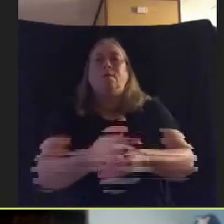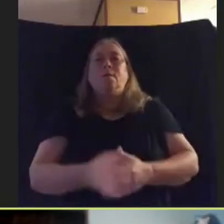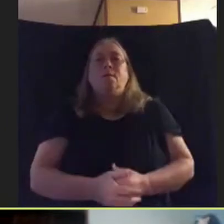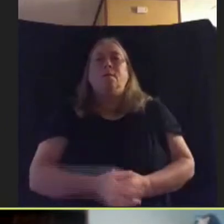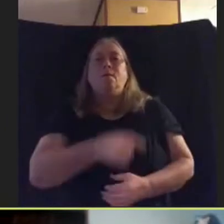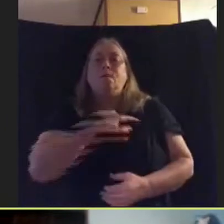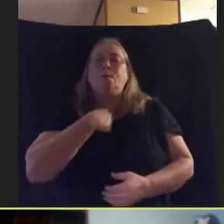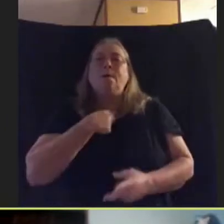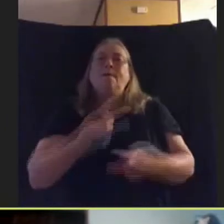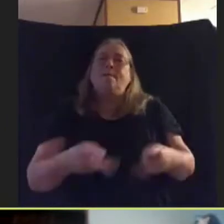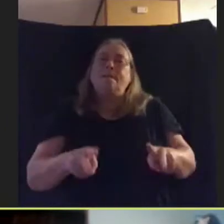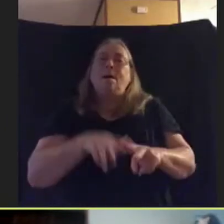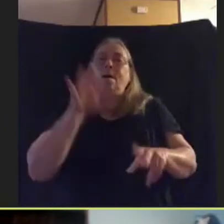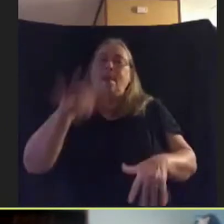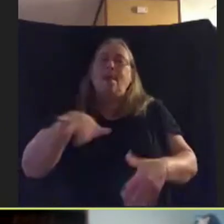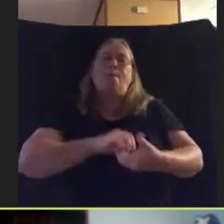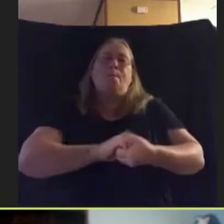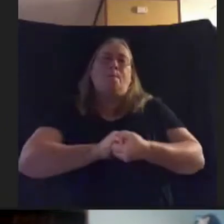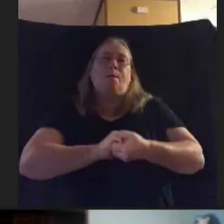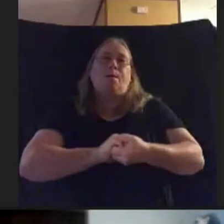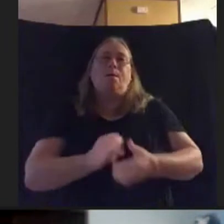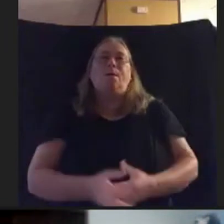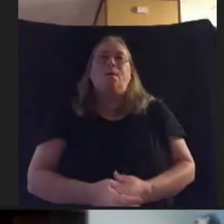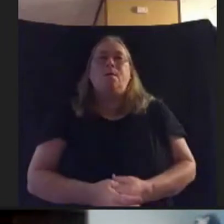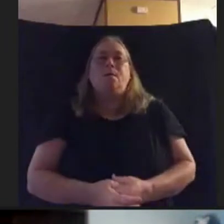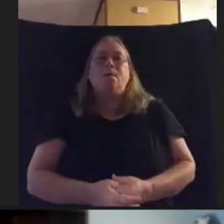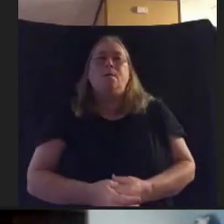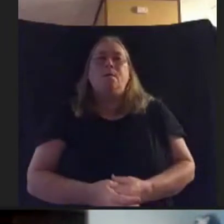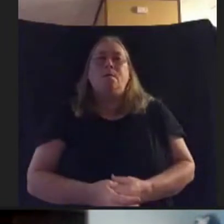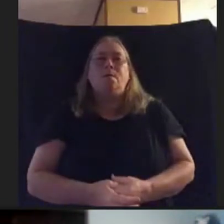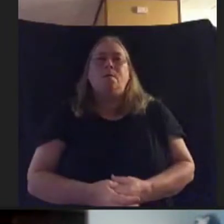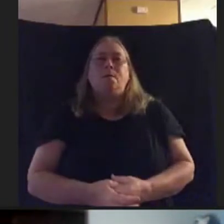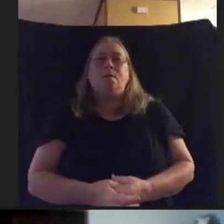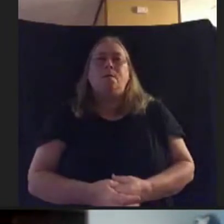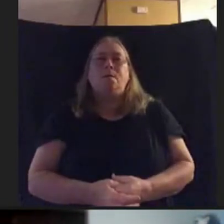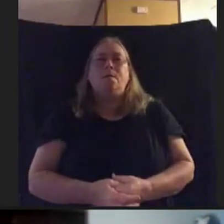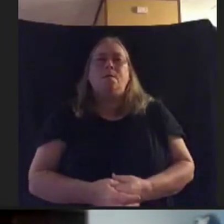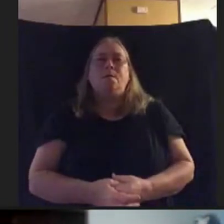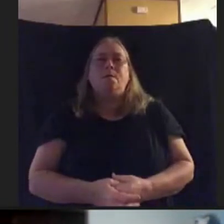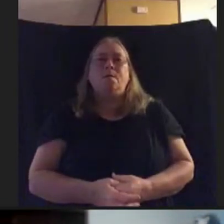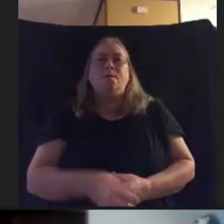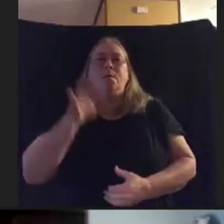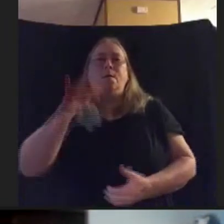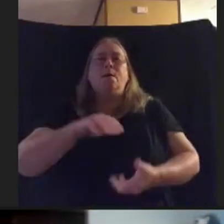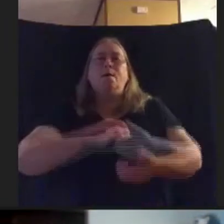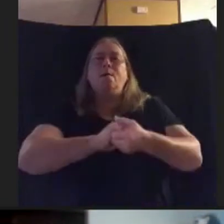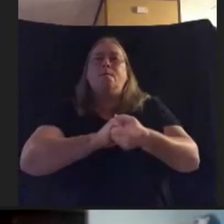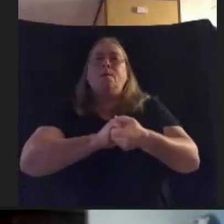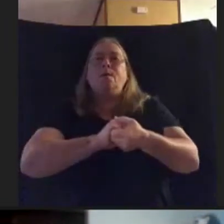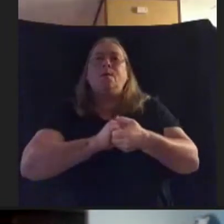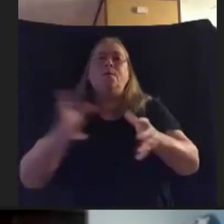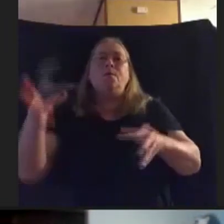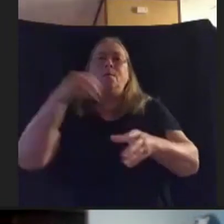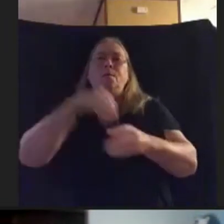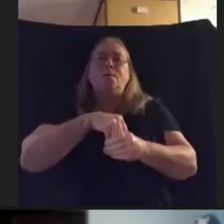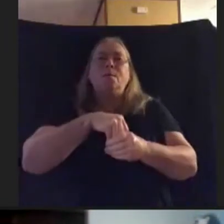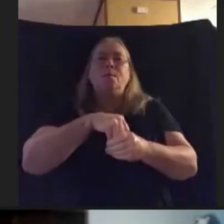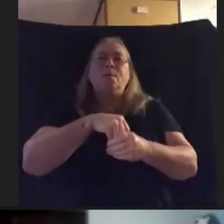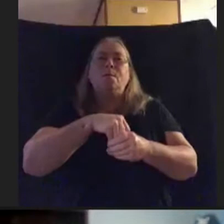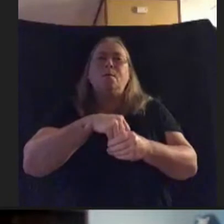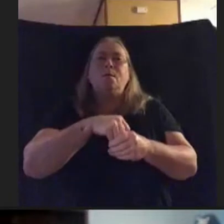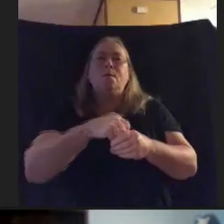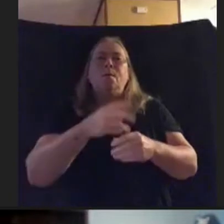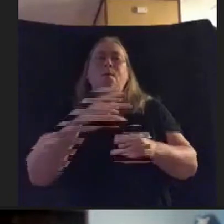partnership and appreciate them. And like we talked about, partners include other entities besides